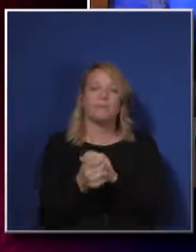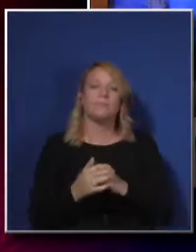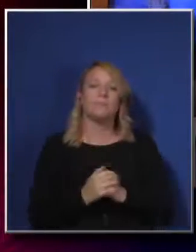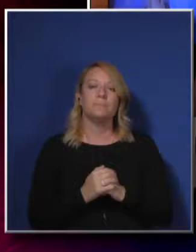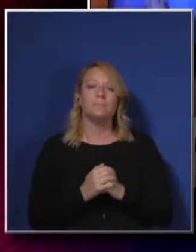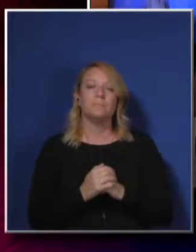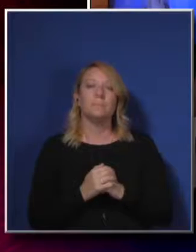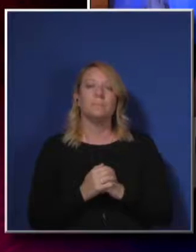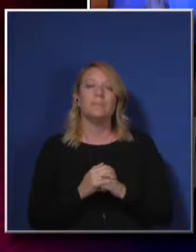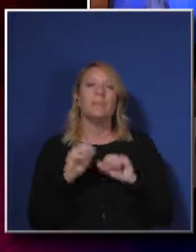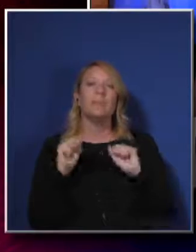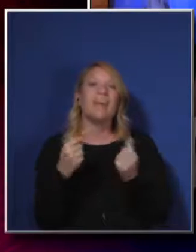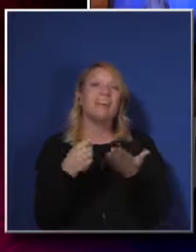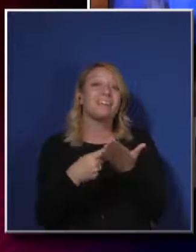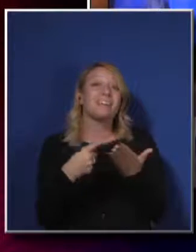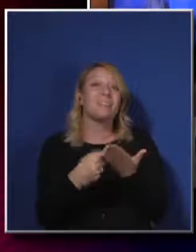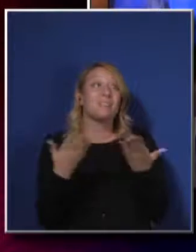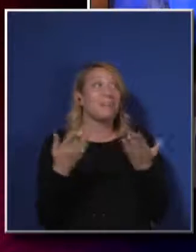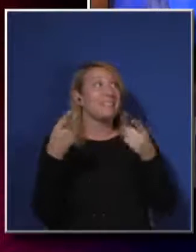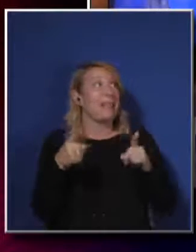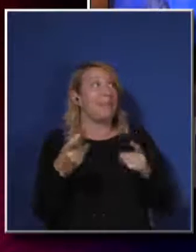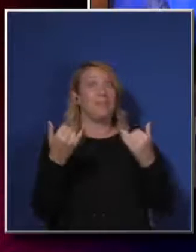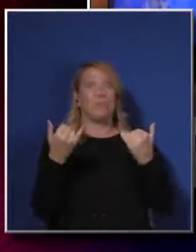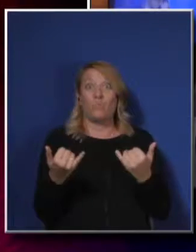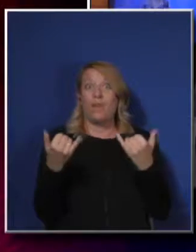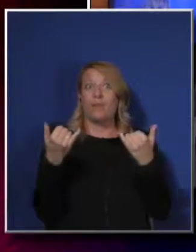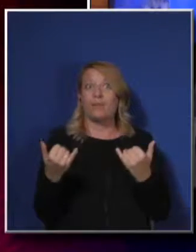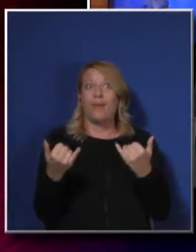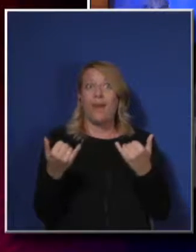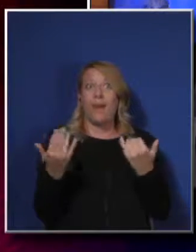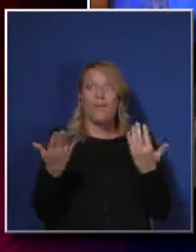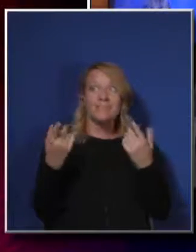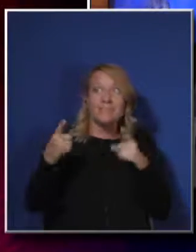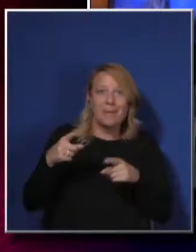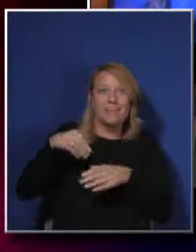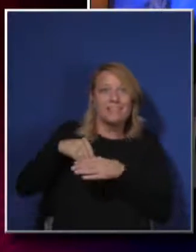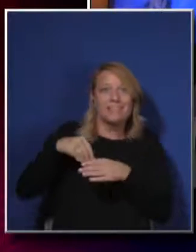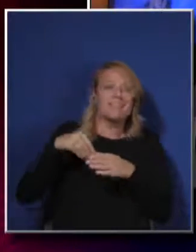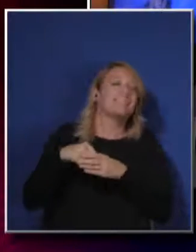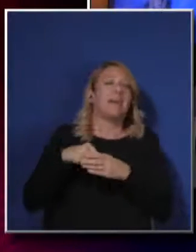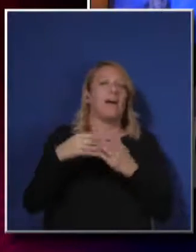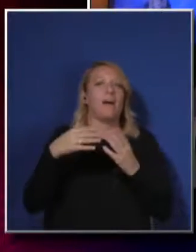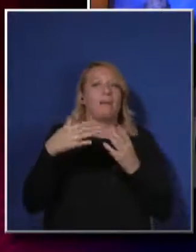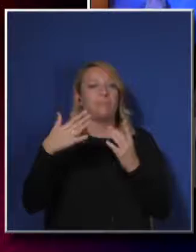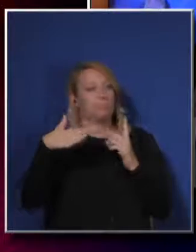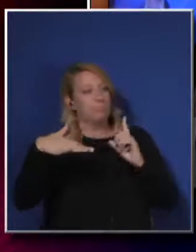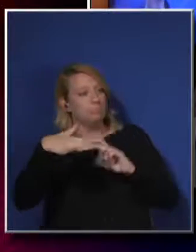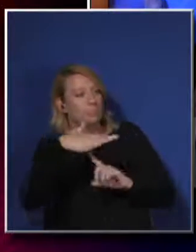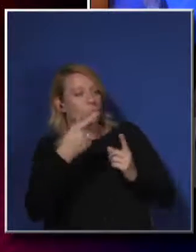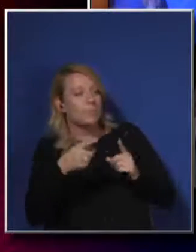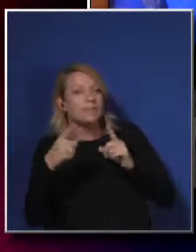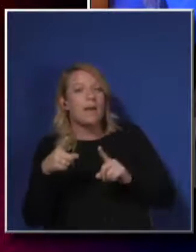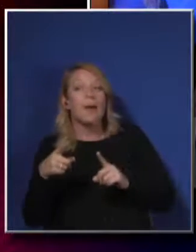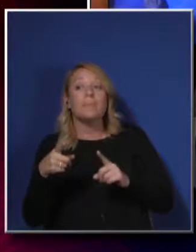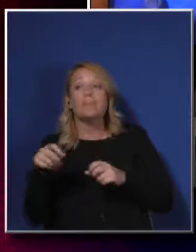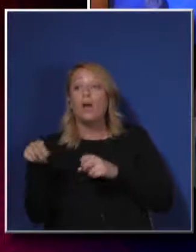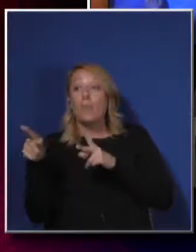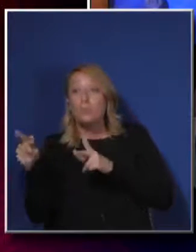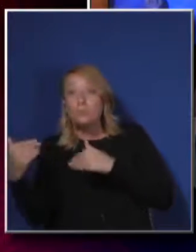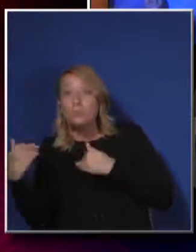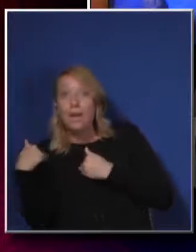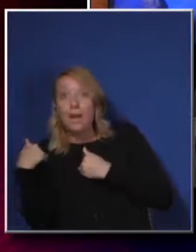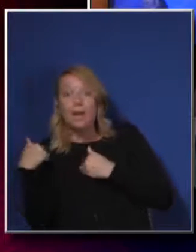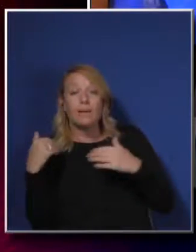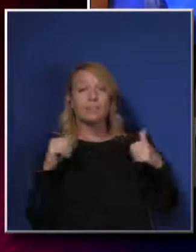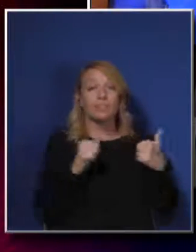the current reality, our context, what are opportunities for us and challenges that